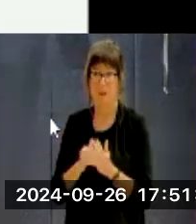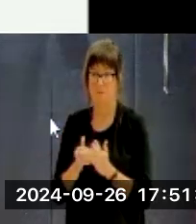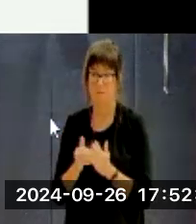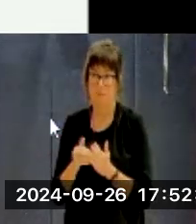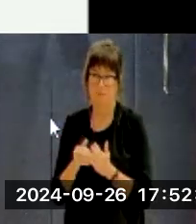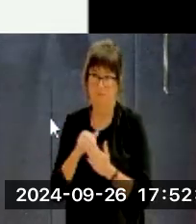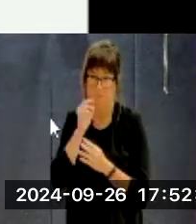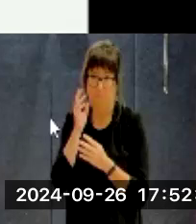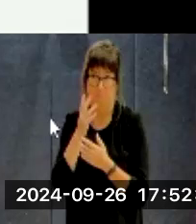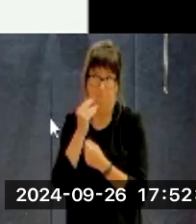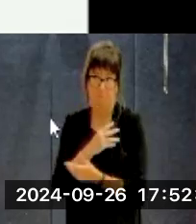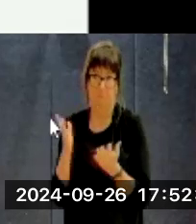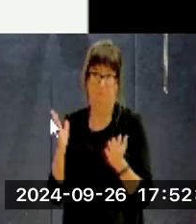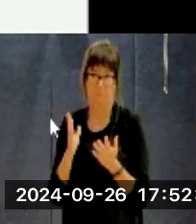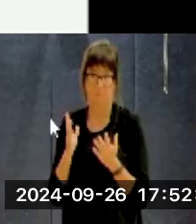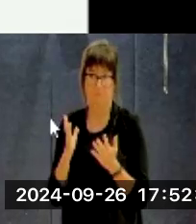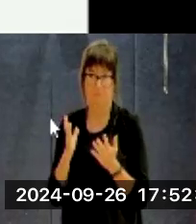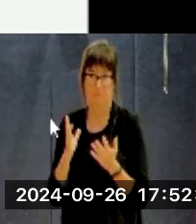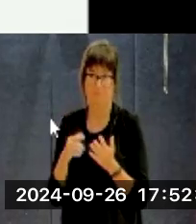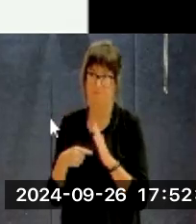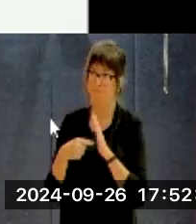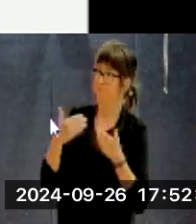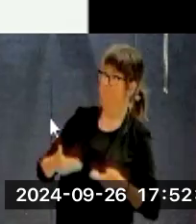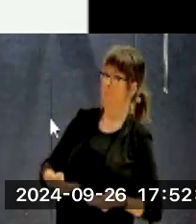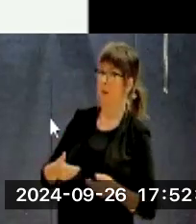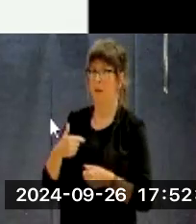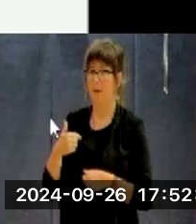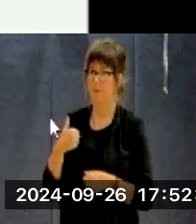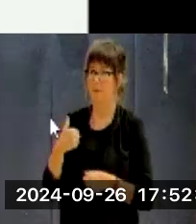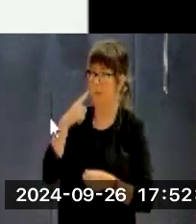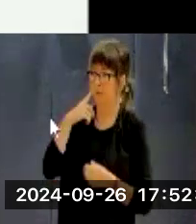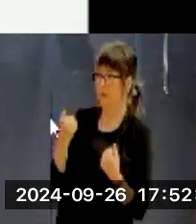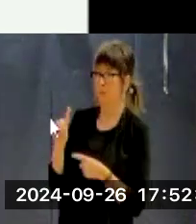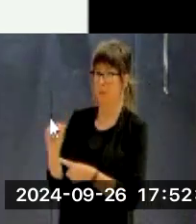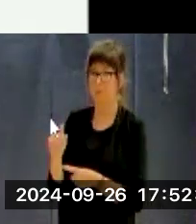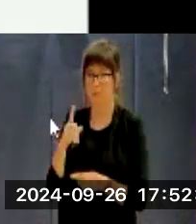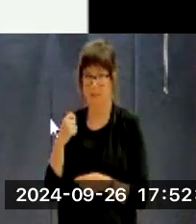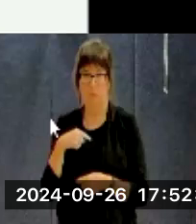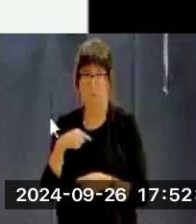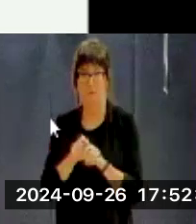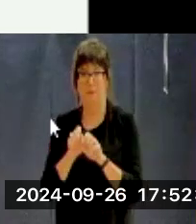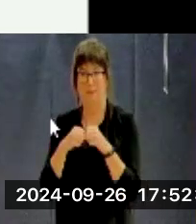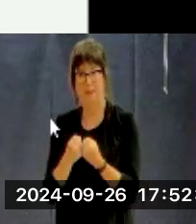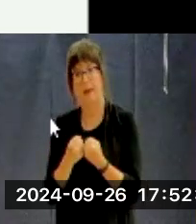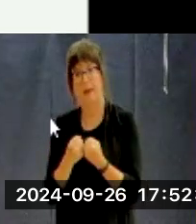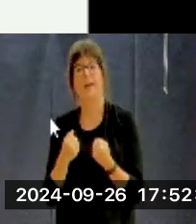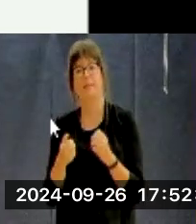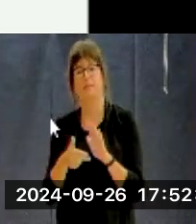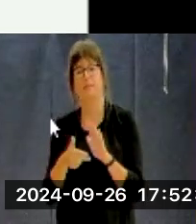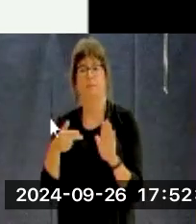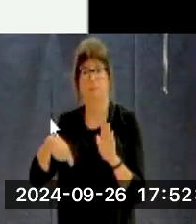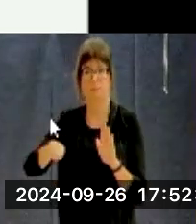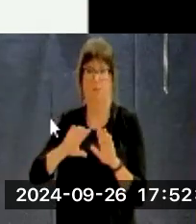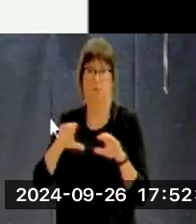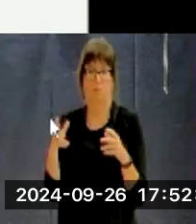often because of the stigma that we as a society have placed on people with mental health disabilities. So that's